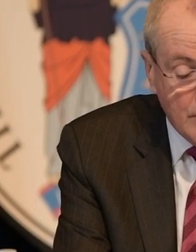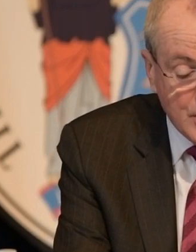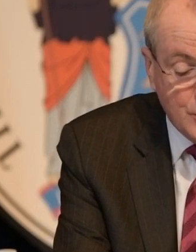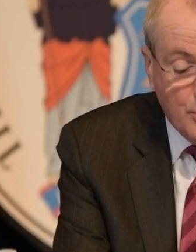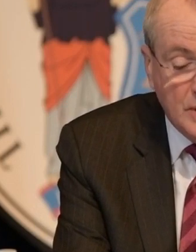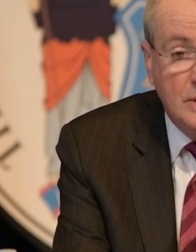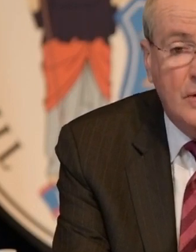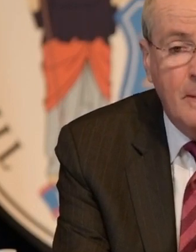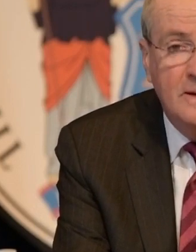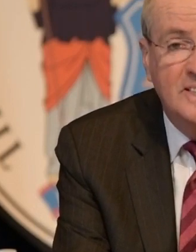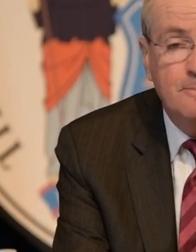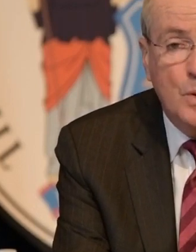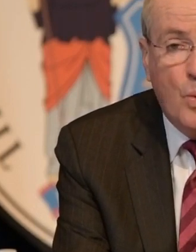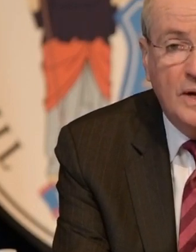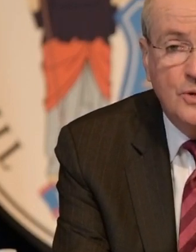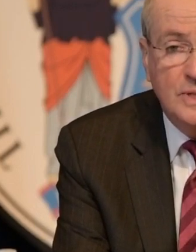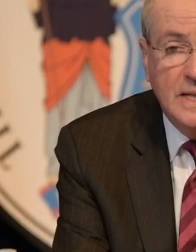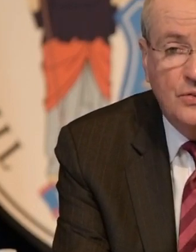today we must report another